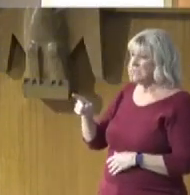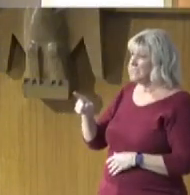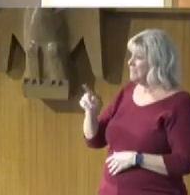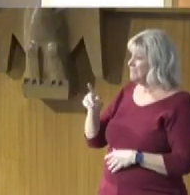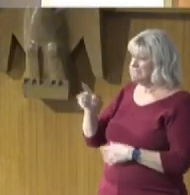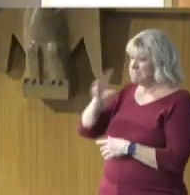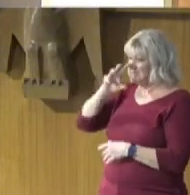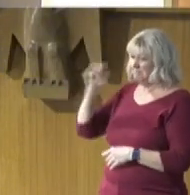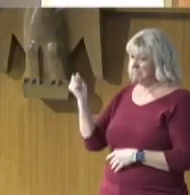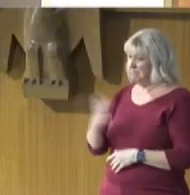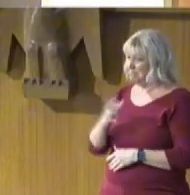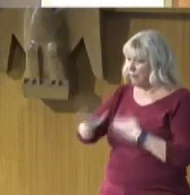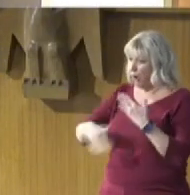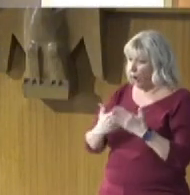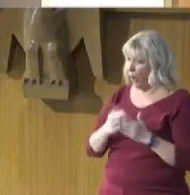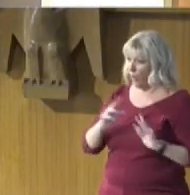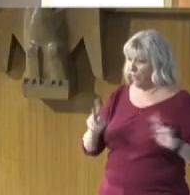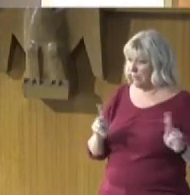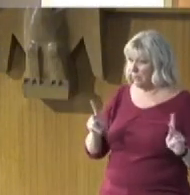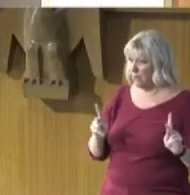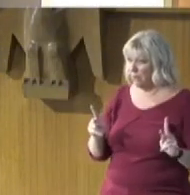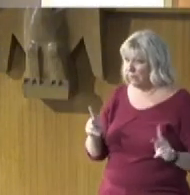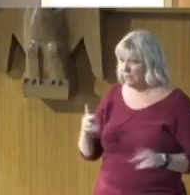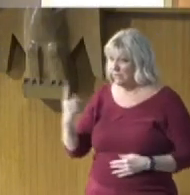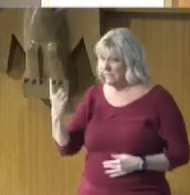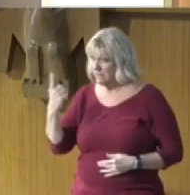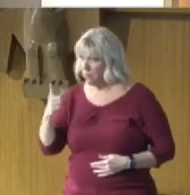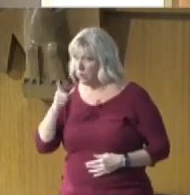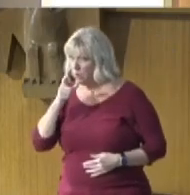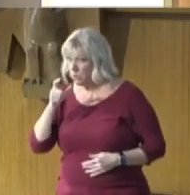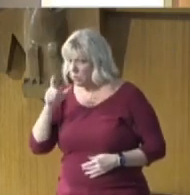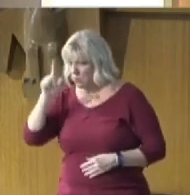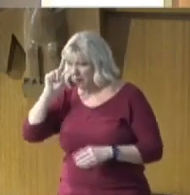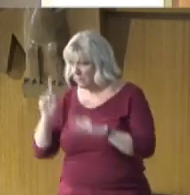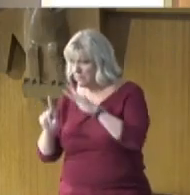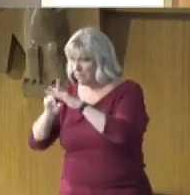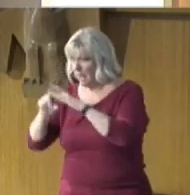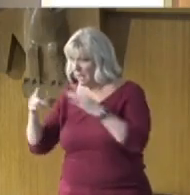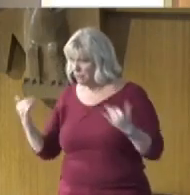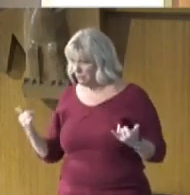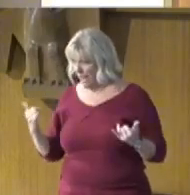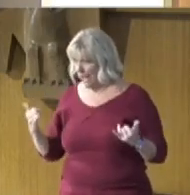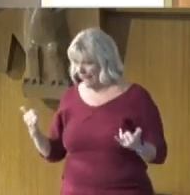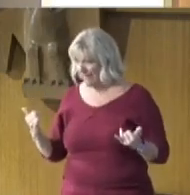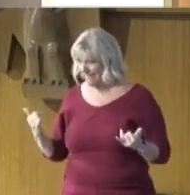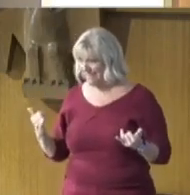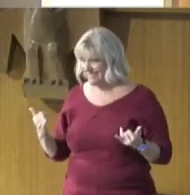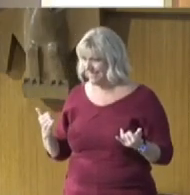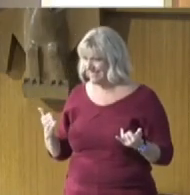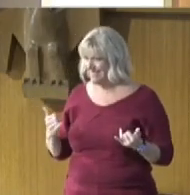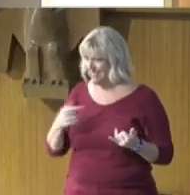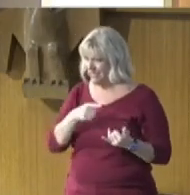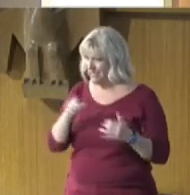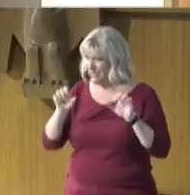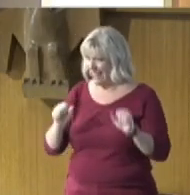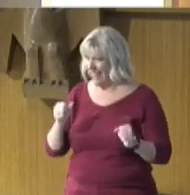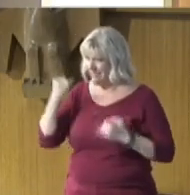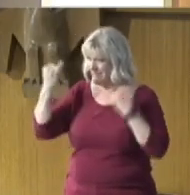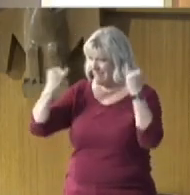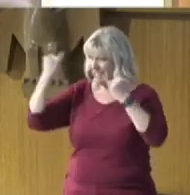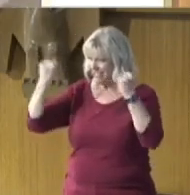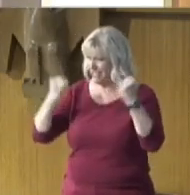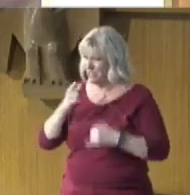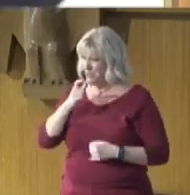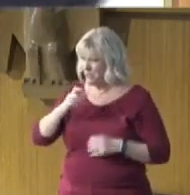comes to mind for you today, but just try to imagine and empathize with these ancient folks, shall we?